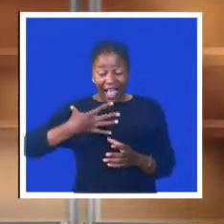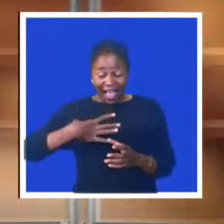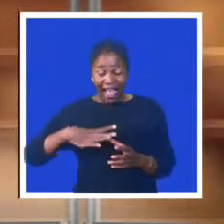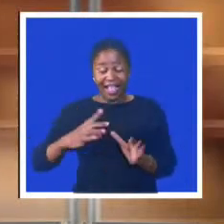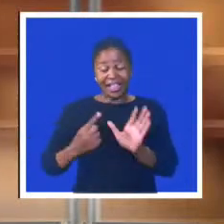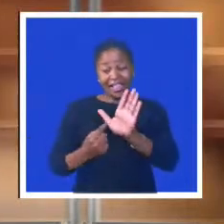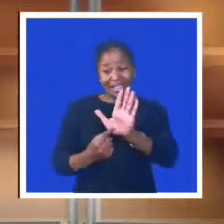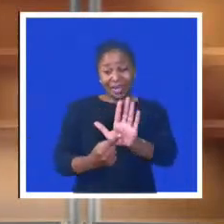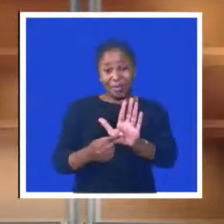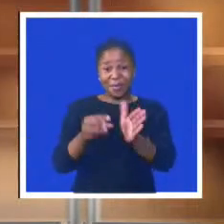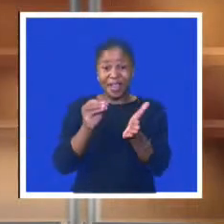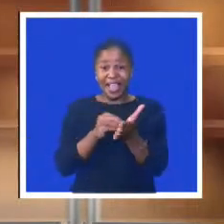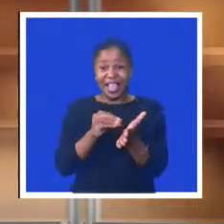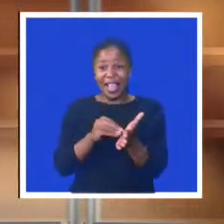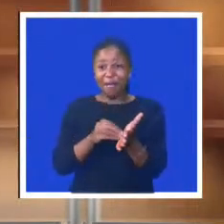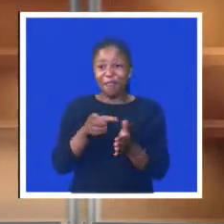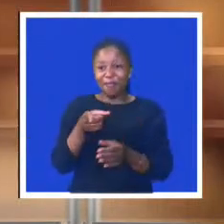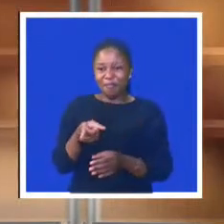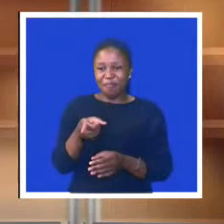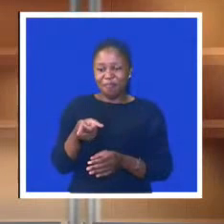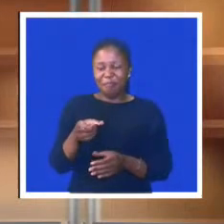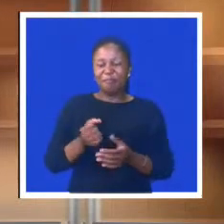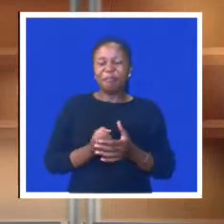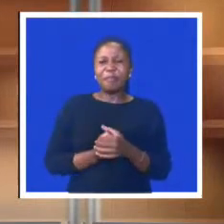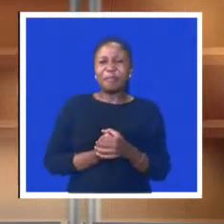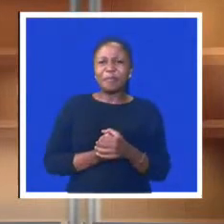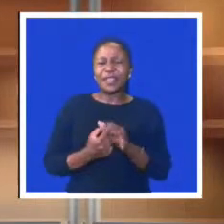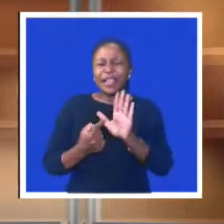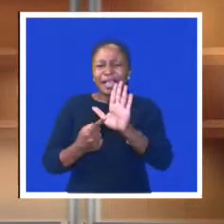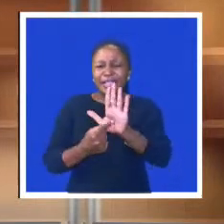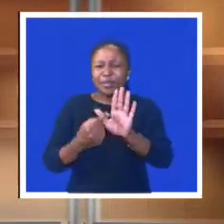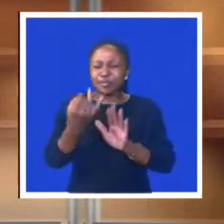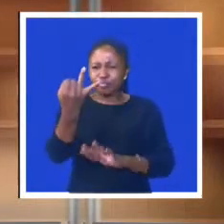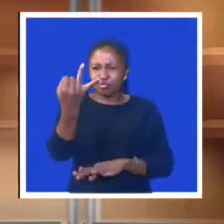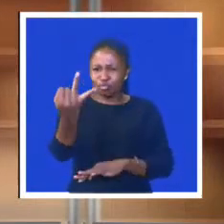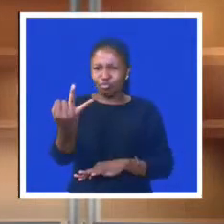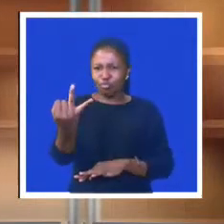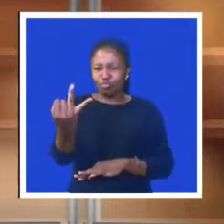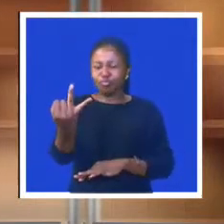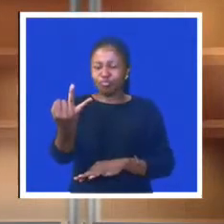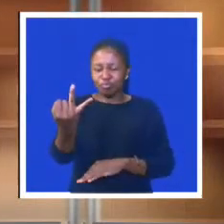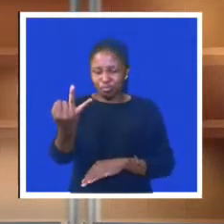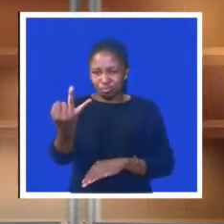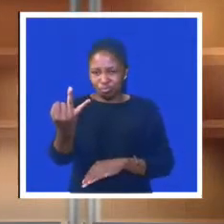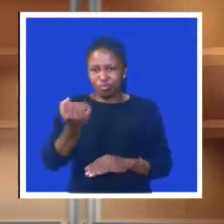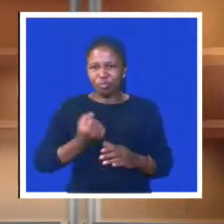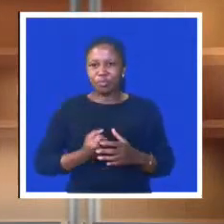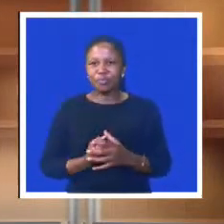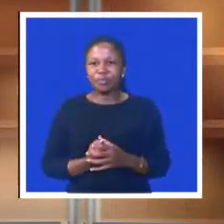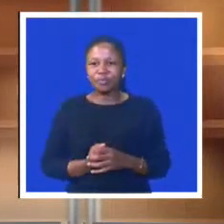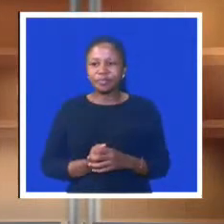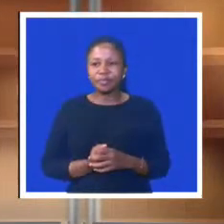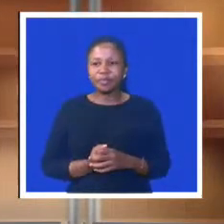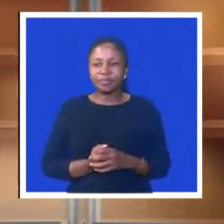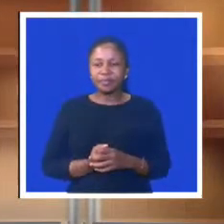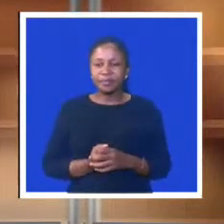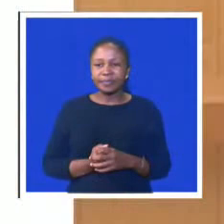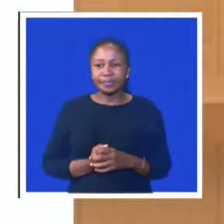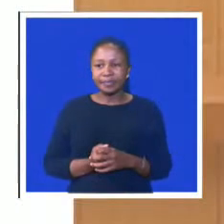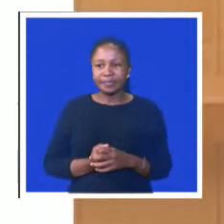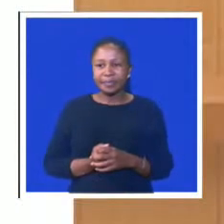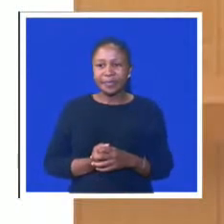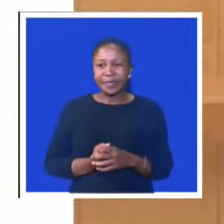learner, which is example number 2. Now, look at